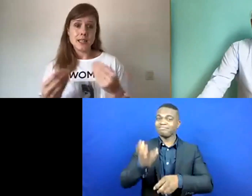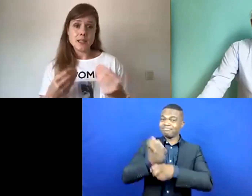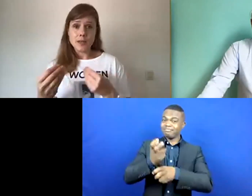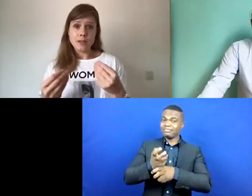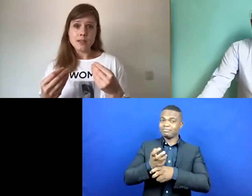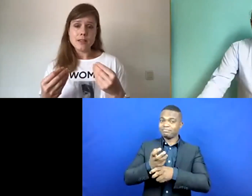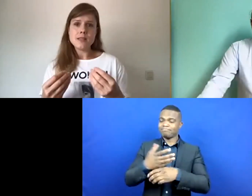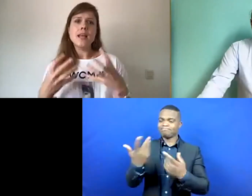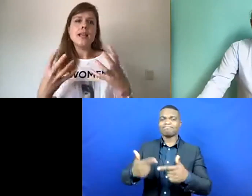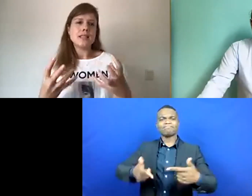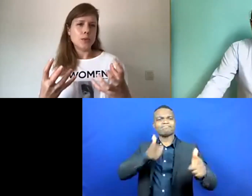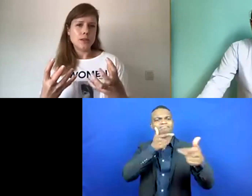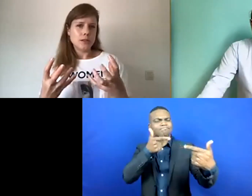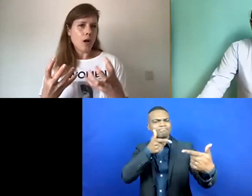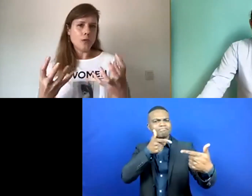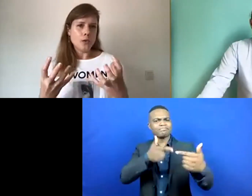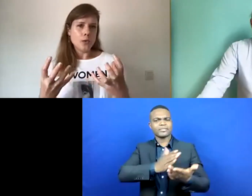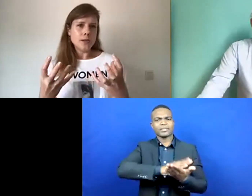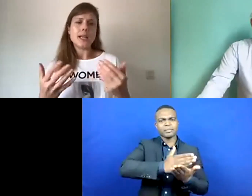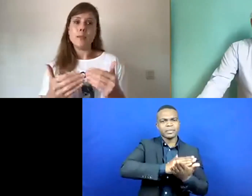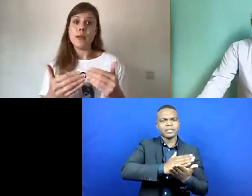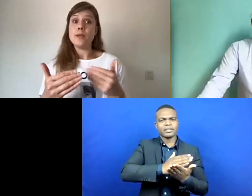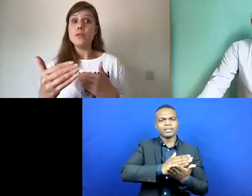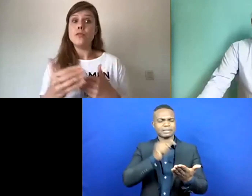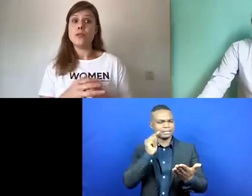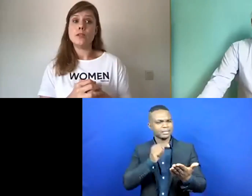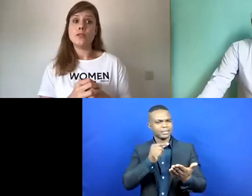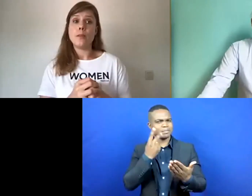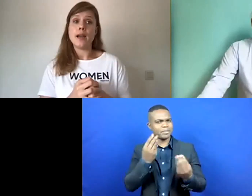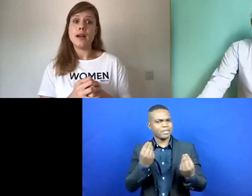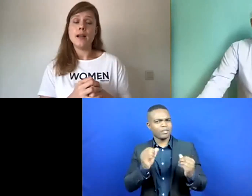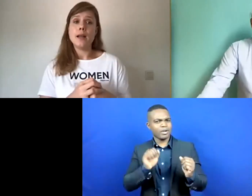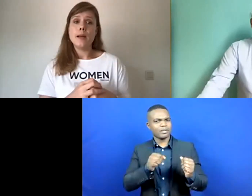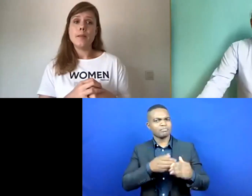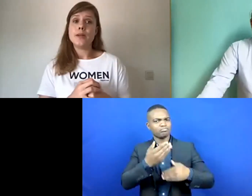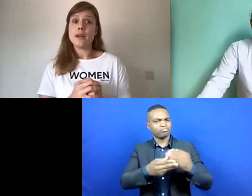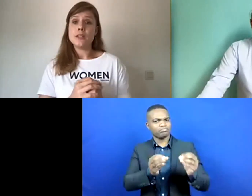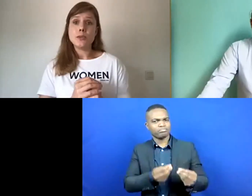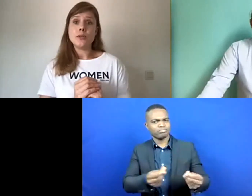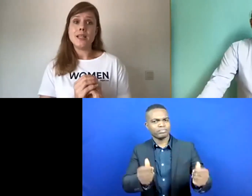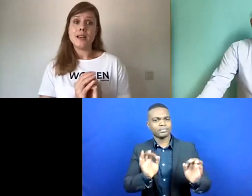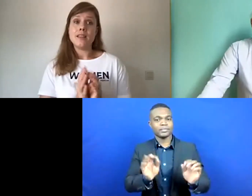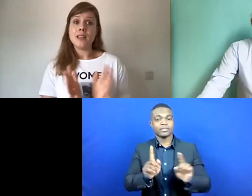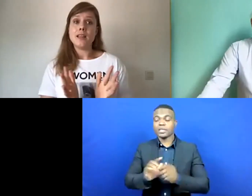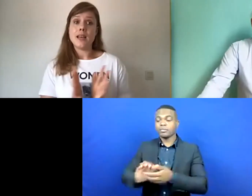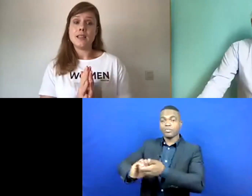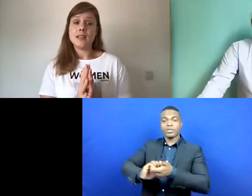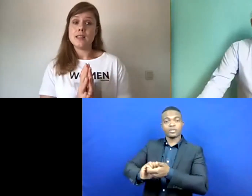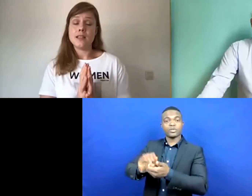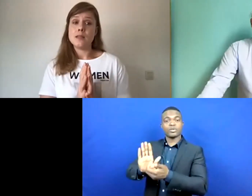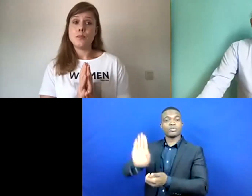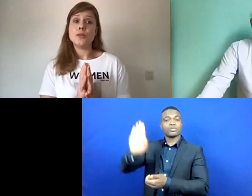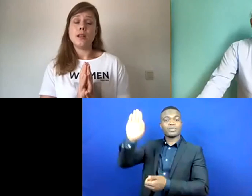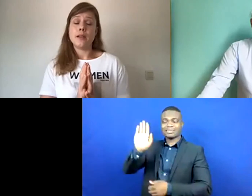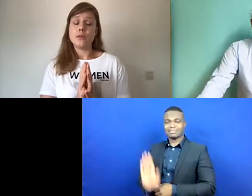exchanging experiences, see what can come forward and maybe move forward from there. But I do agree that I think that